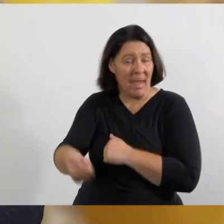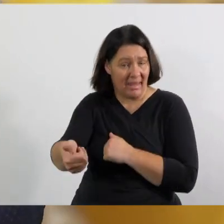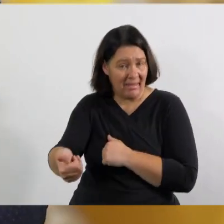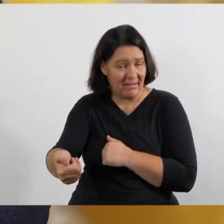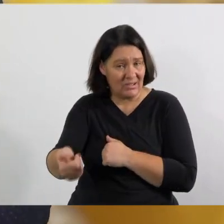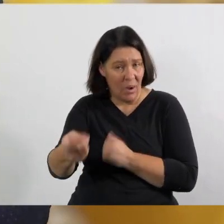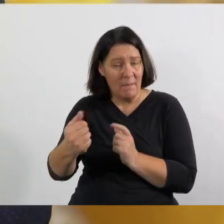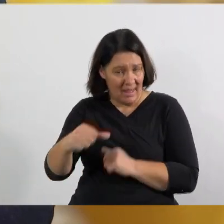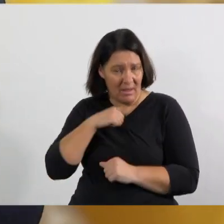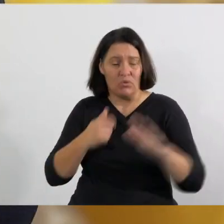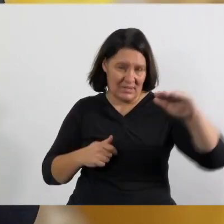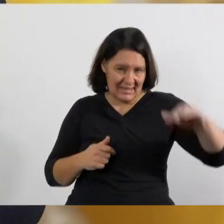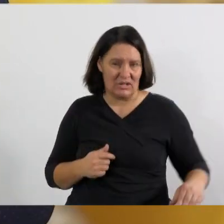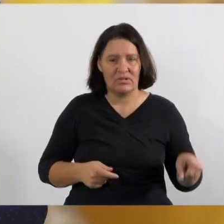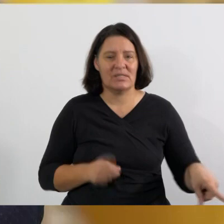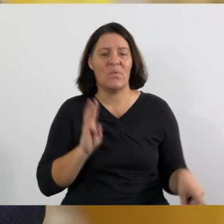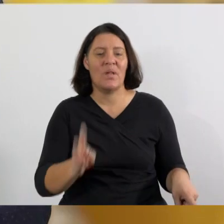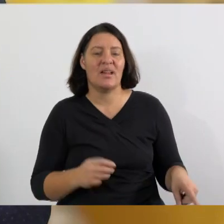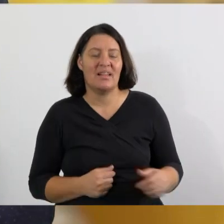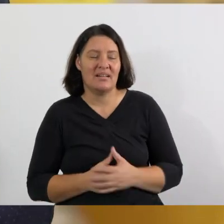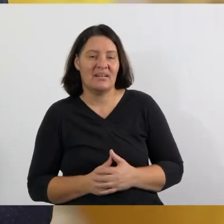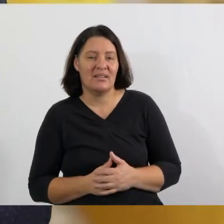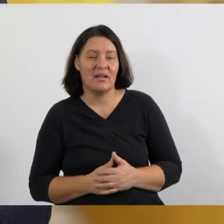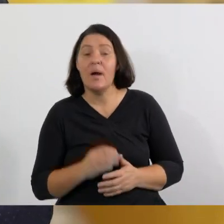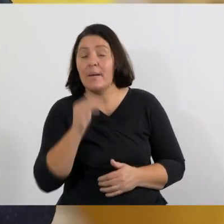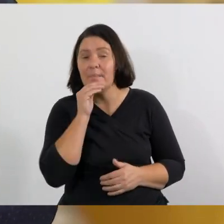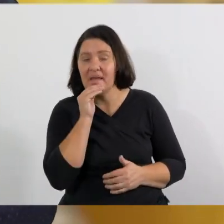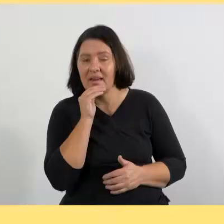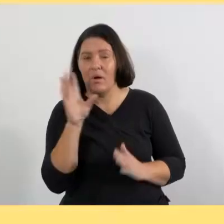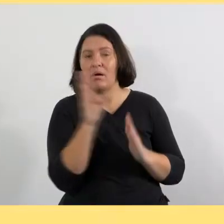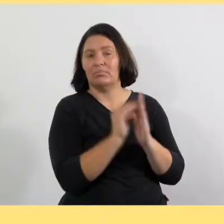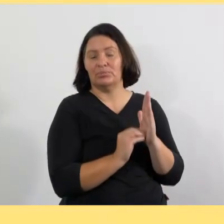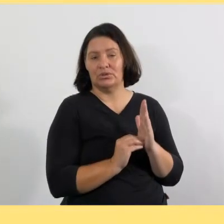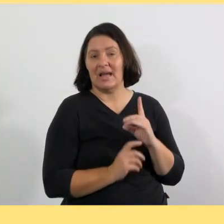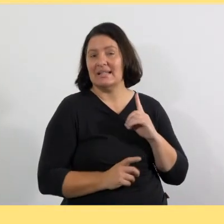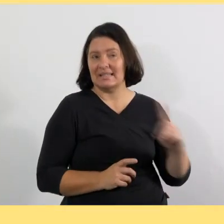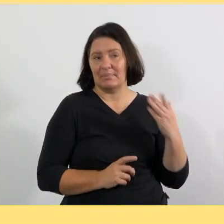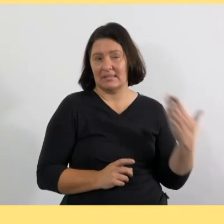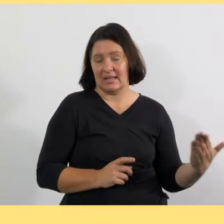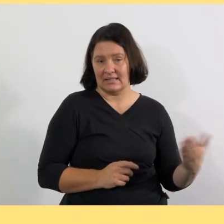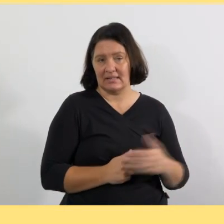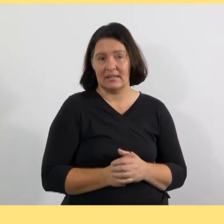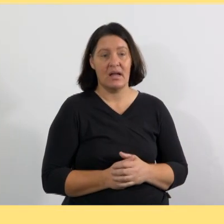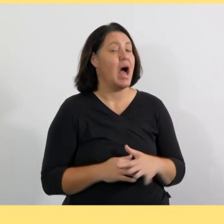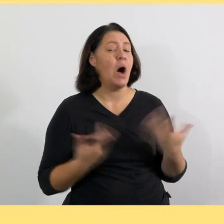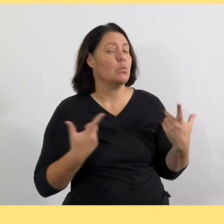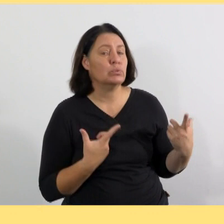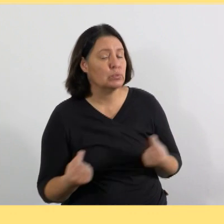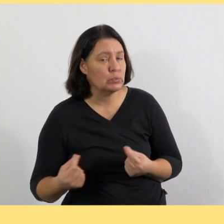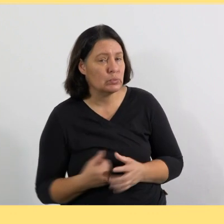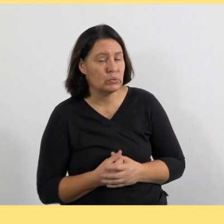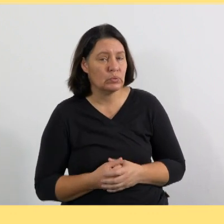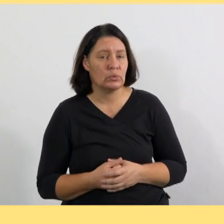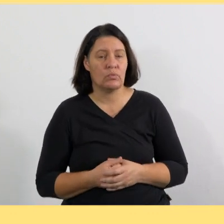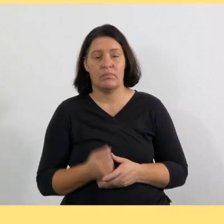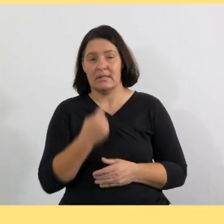creditors? Definitely it should decrease what you owe to your creditors. That means I'm going to record it now on my debit side. How do I do